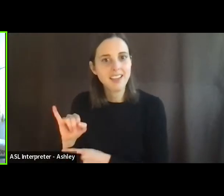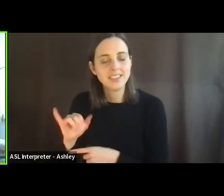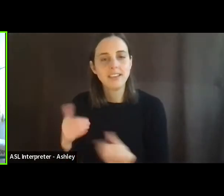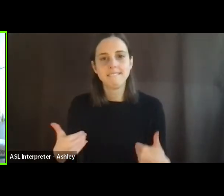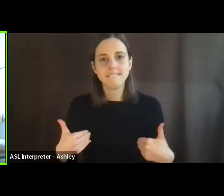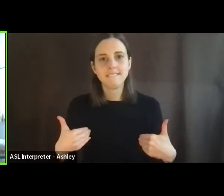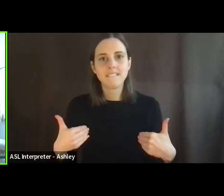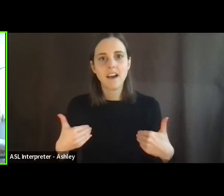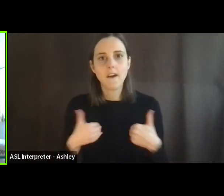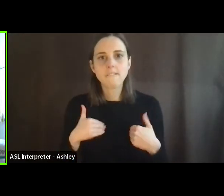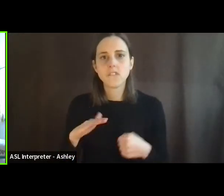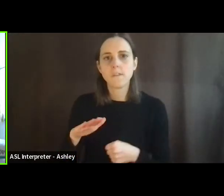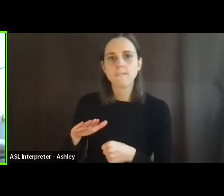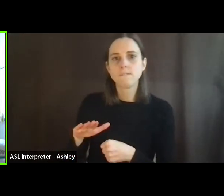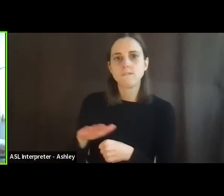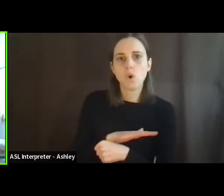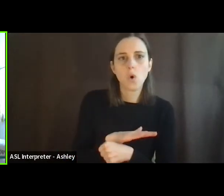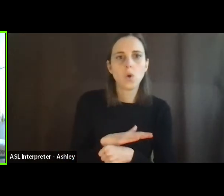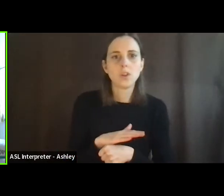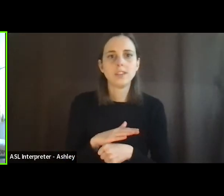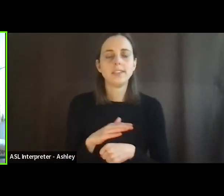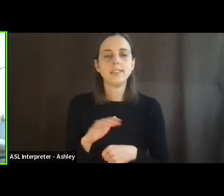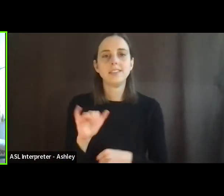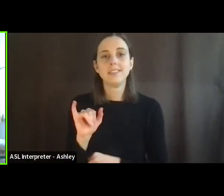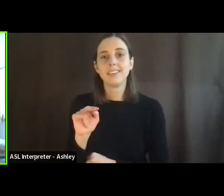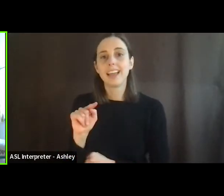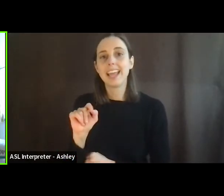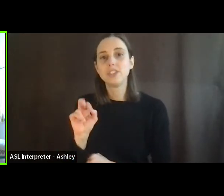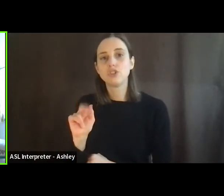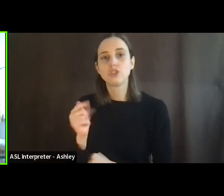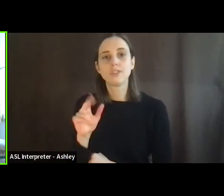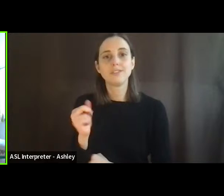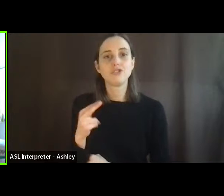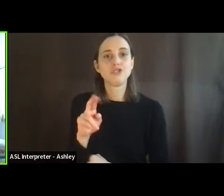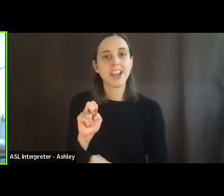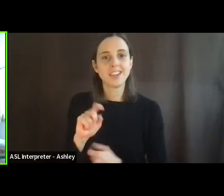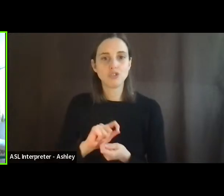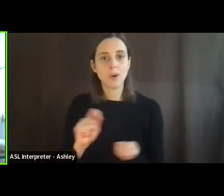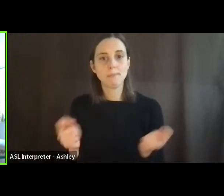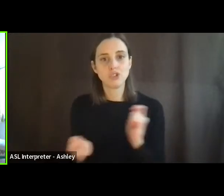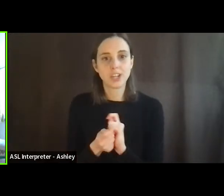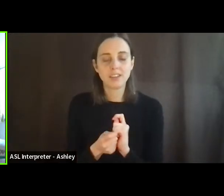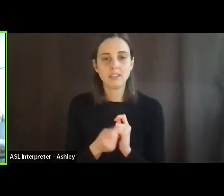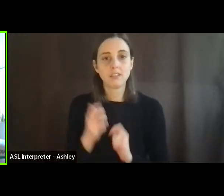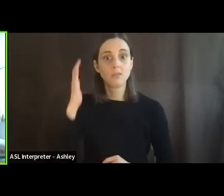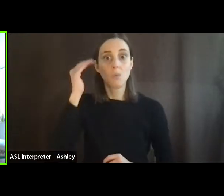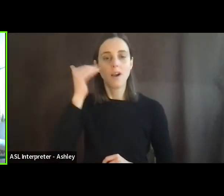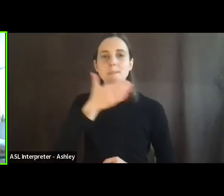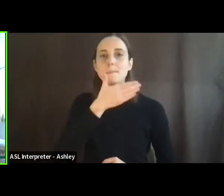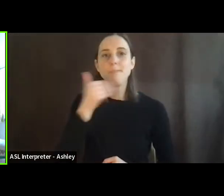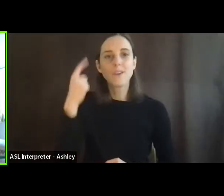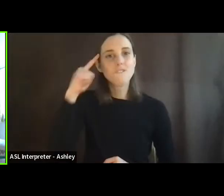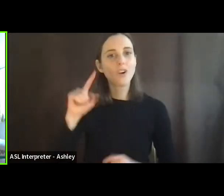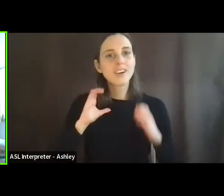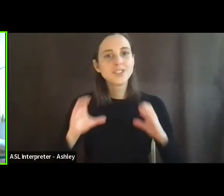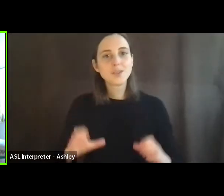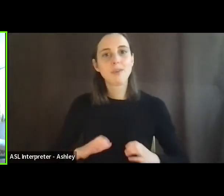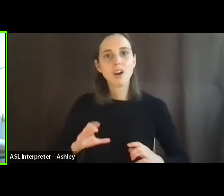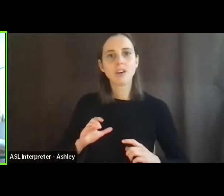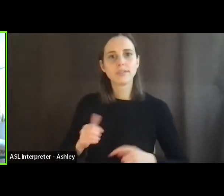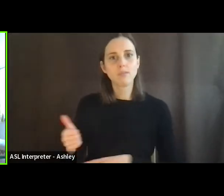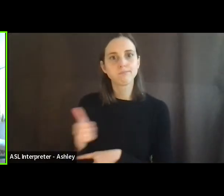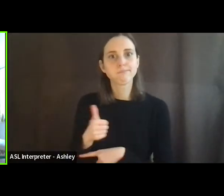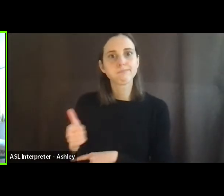option because that gives them the best access for their customers and for freight and deliveries to and from the